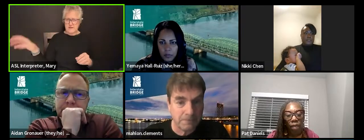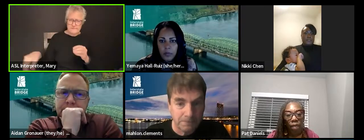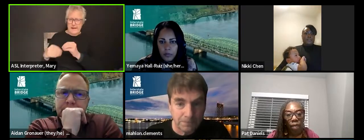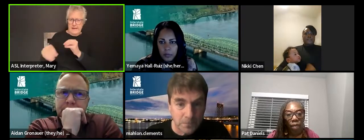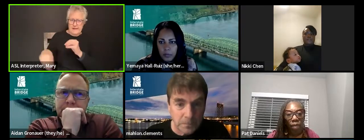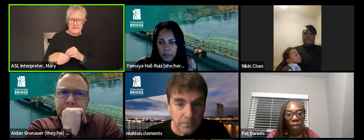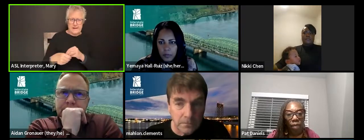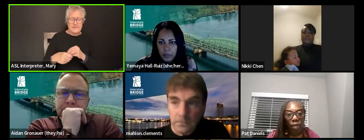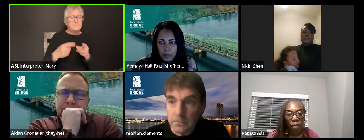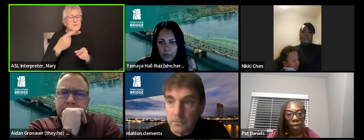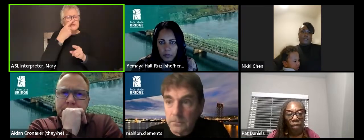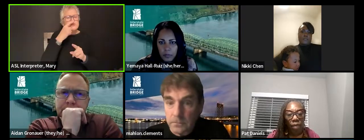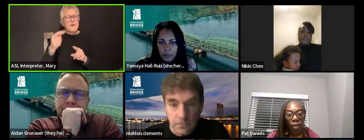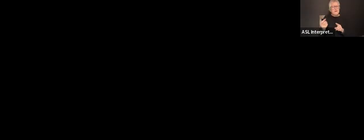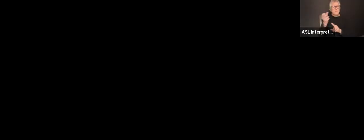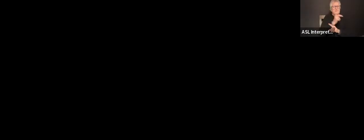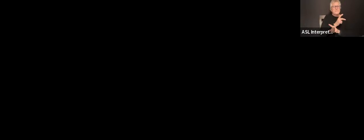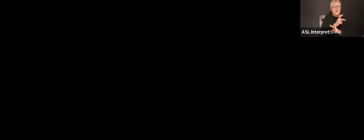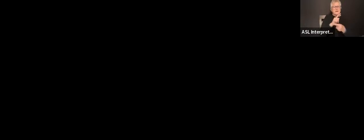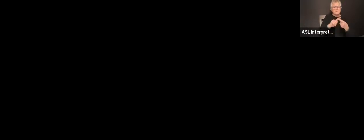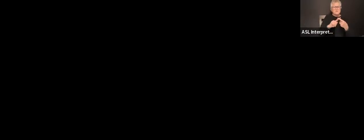plan.